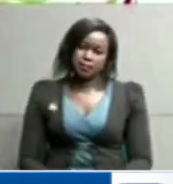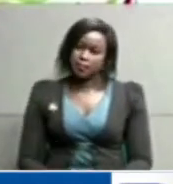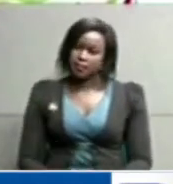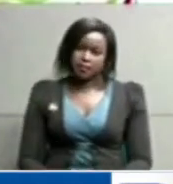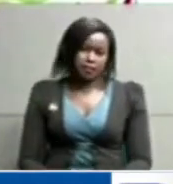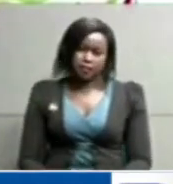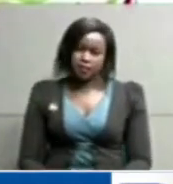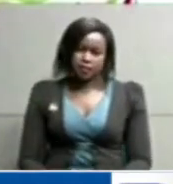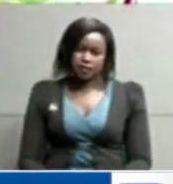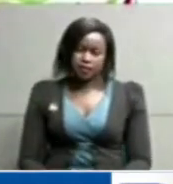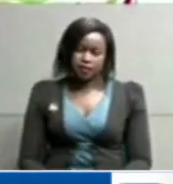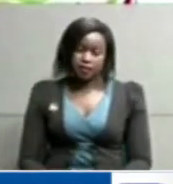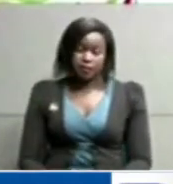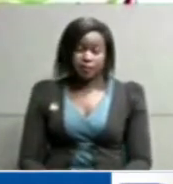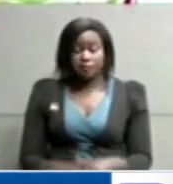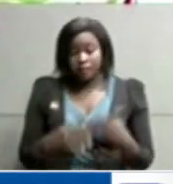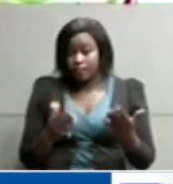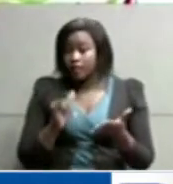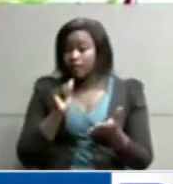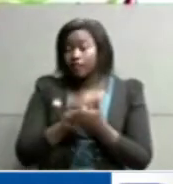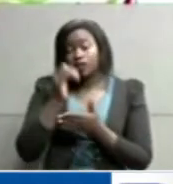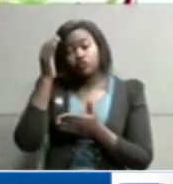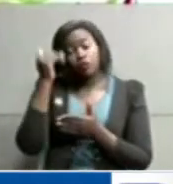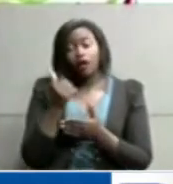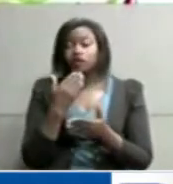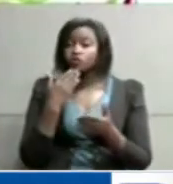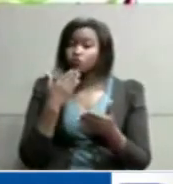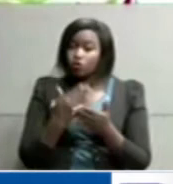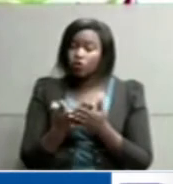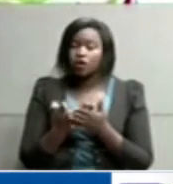So that's why it may be good to periodically